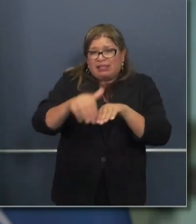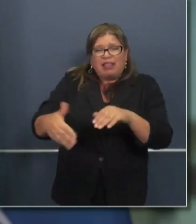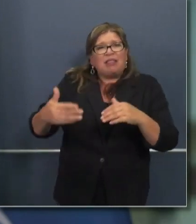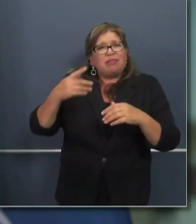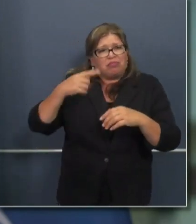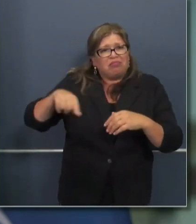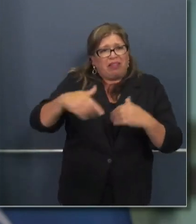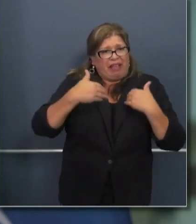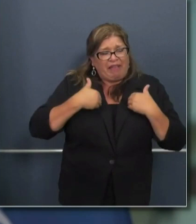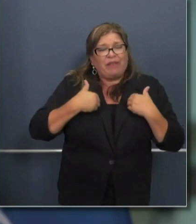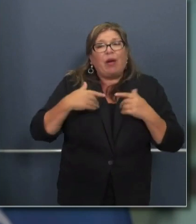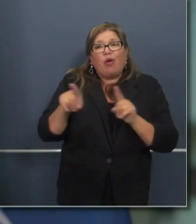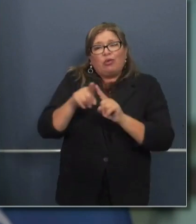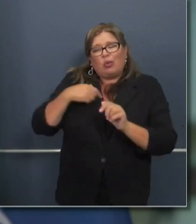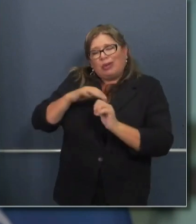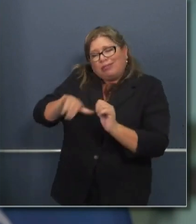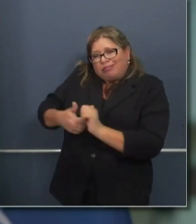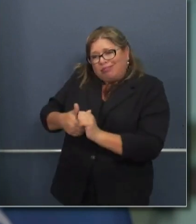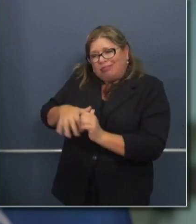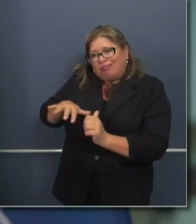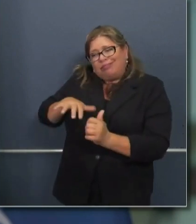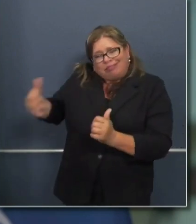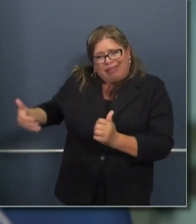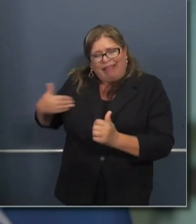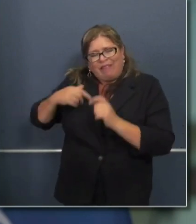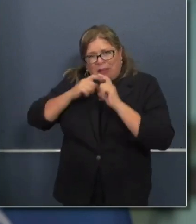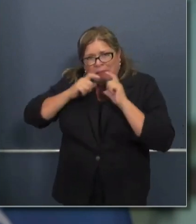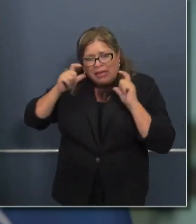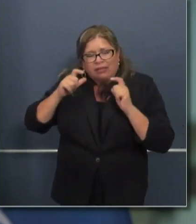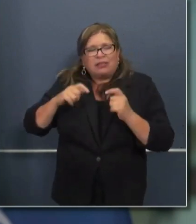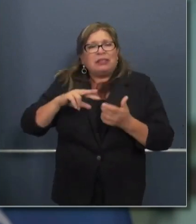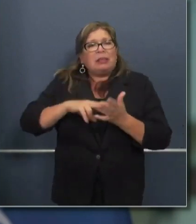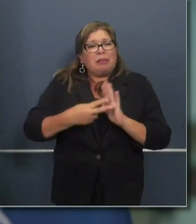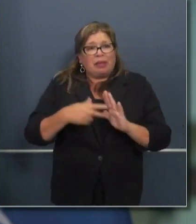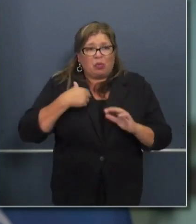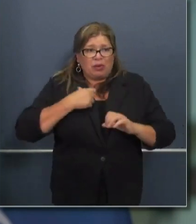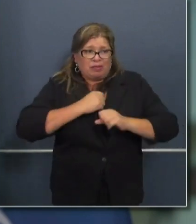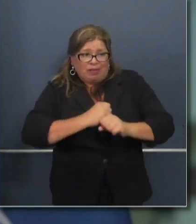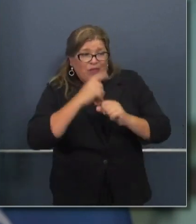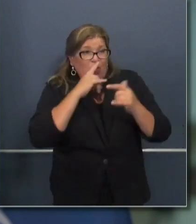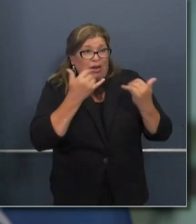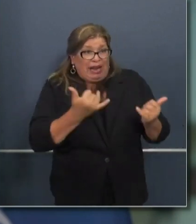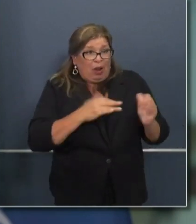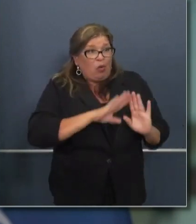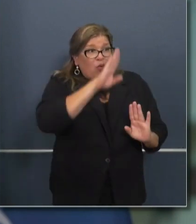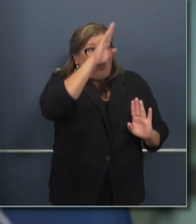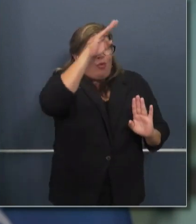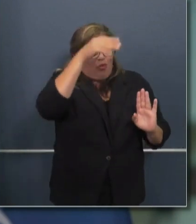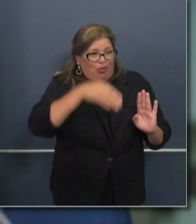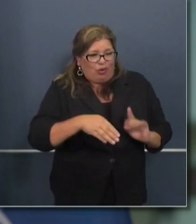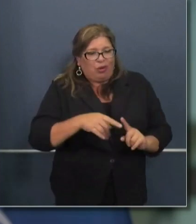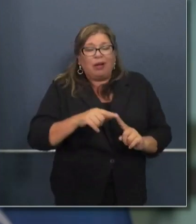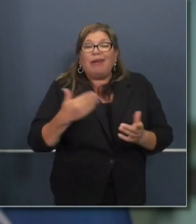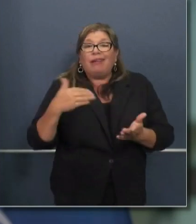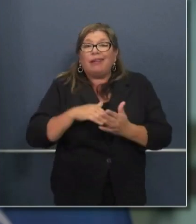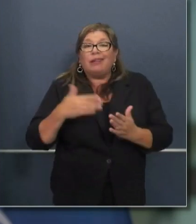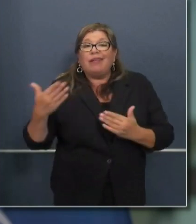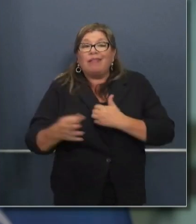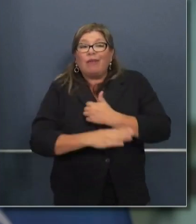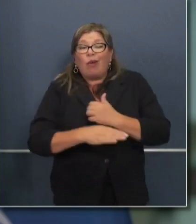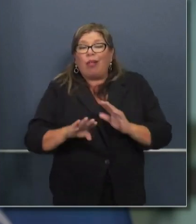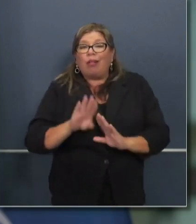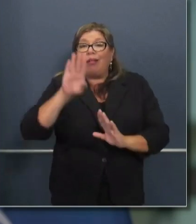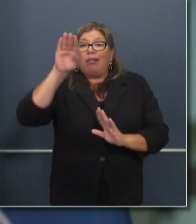second wave. We continue to recognize we have more work to do in terms of making